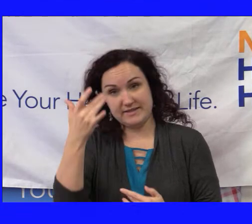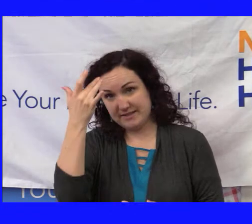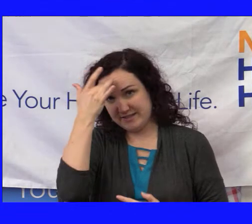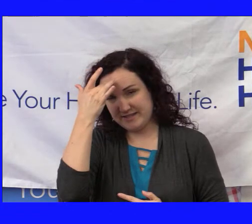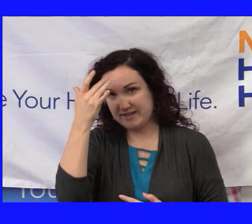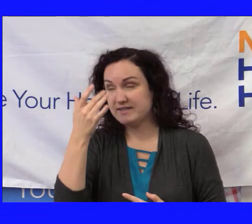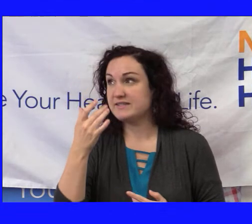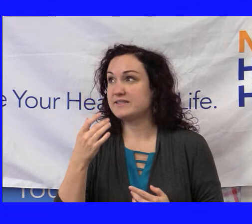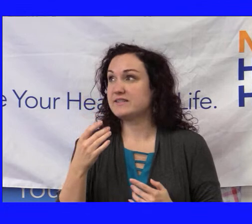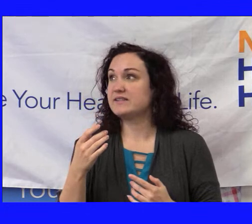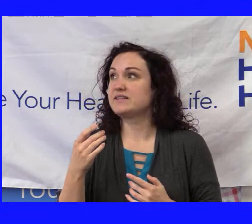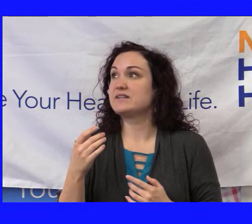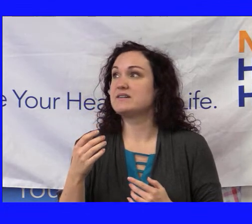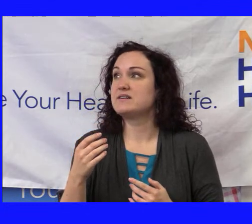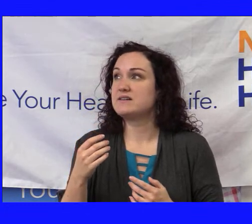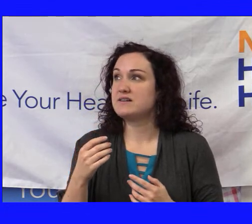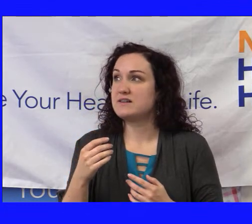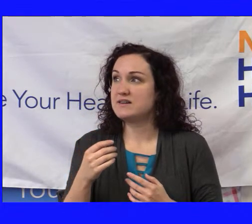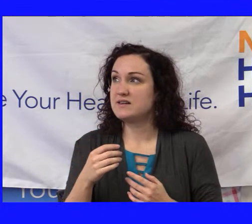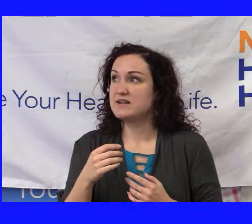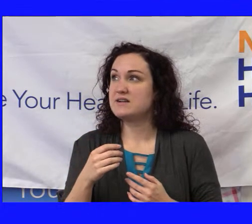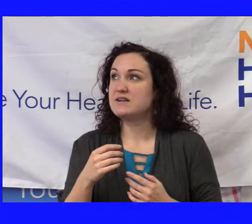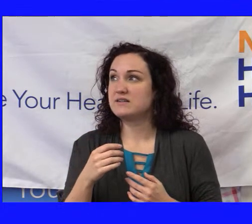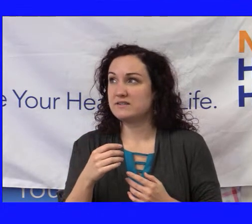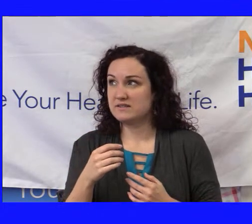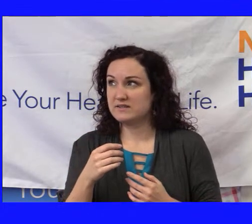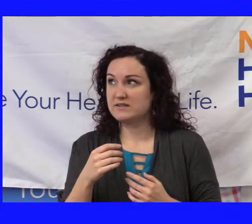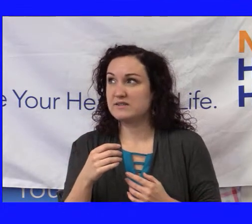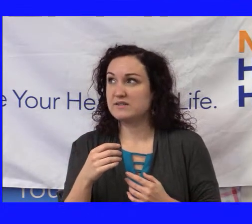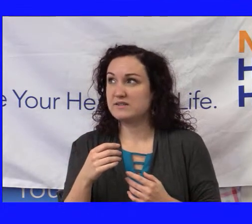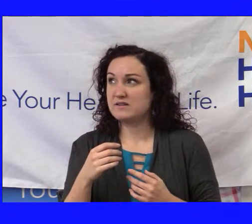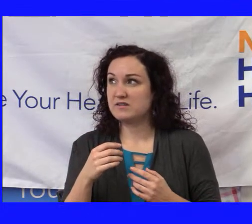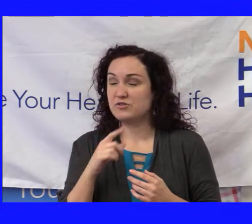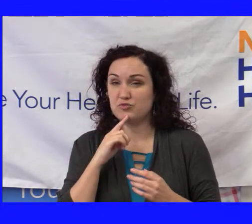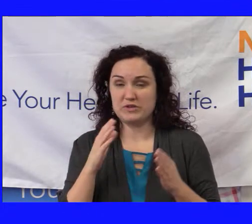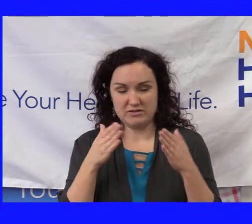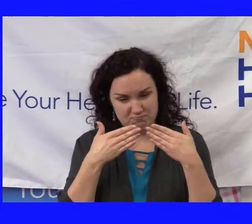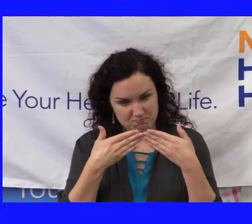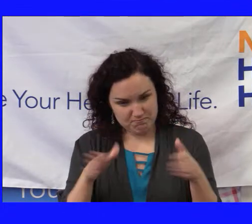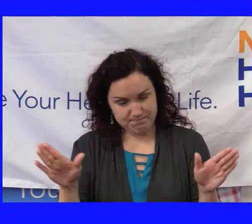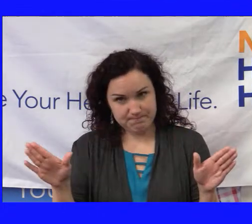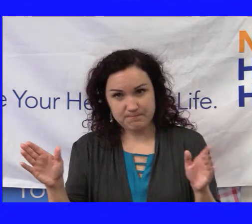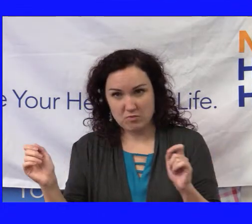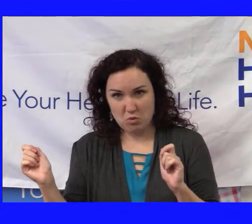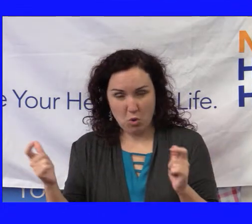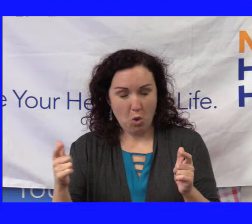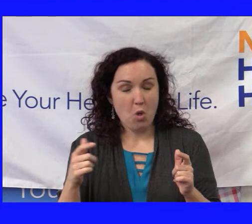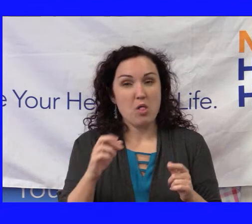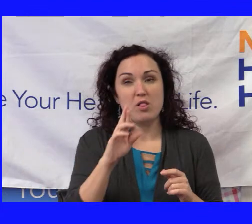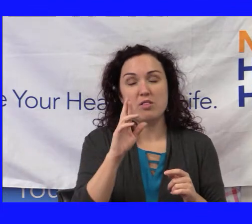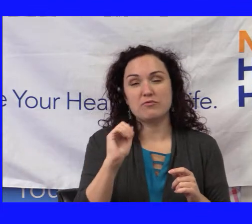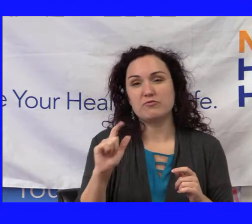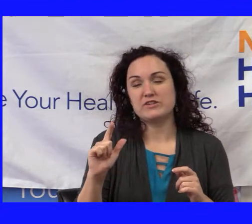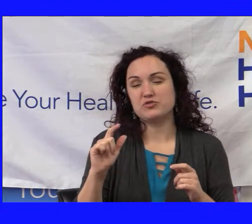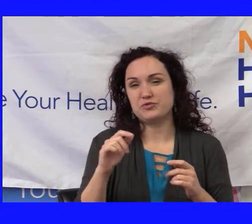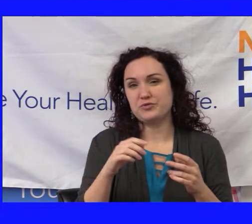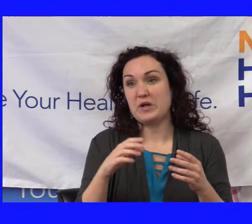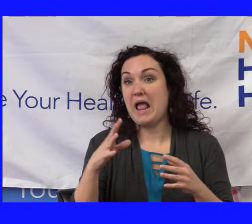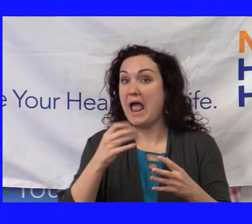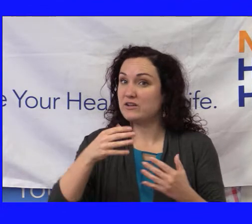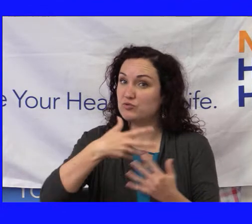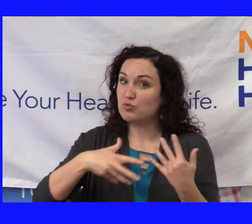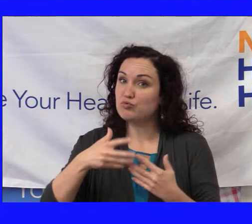end-stage renal disease and the prevalence of chronic kidney disease differs across racial and often social lines. However, when looking at the commonly